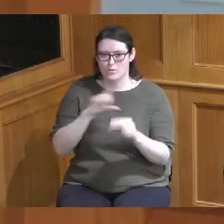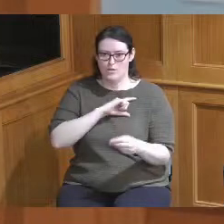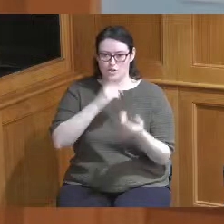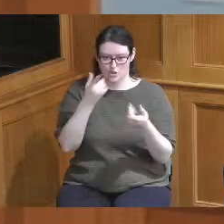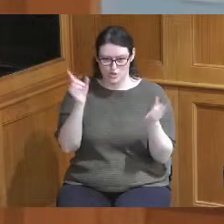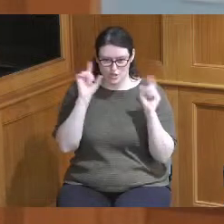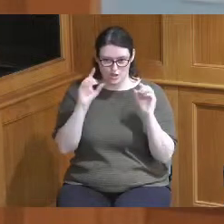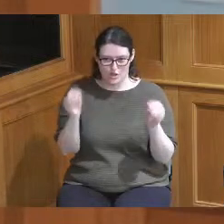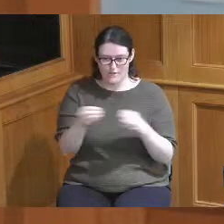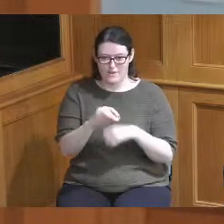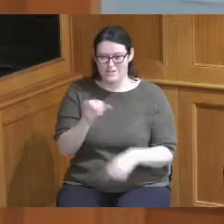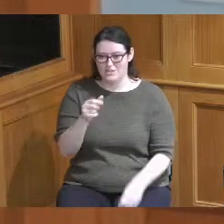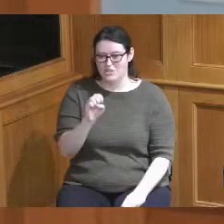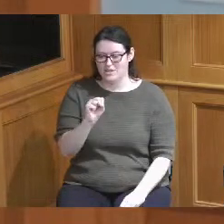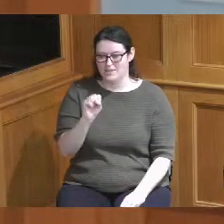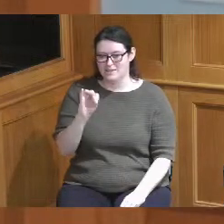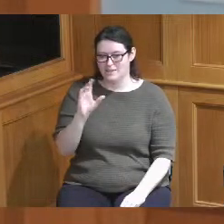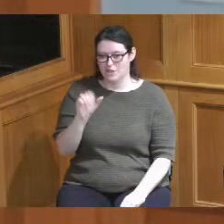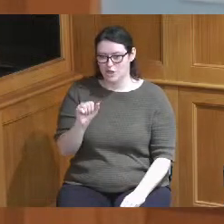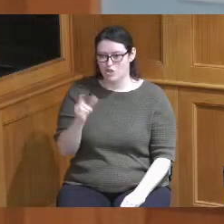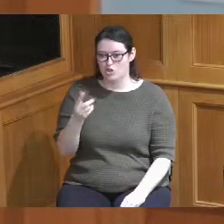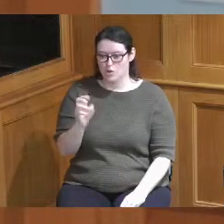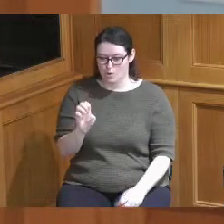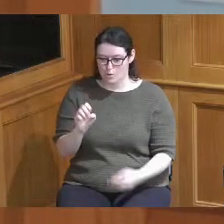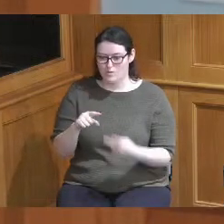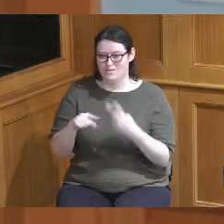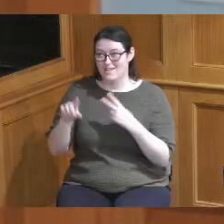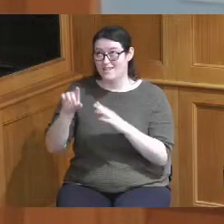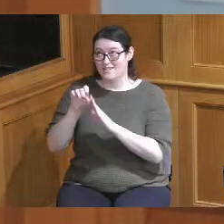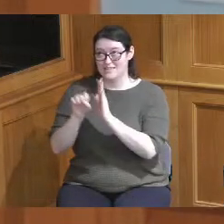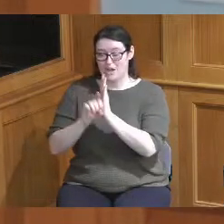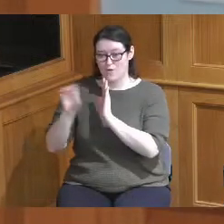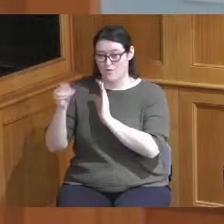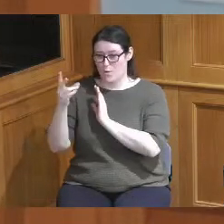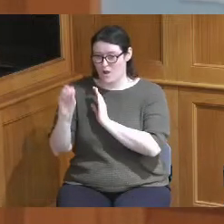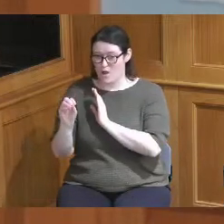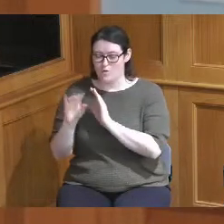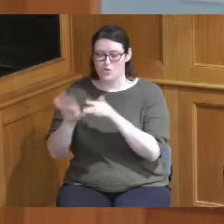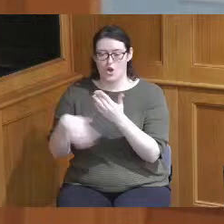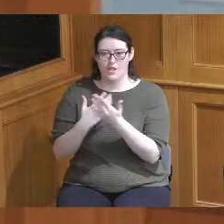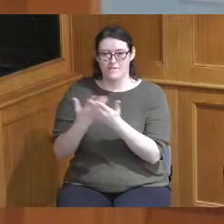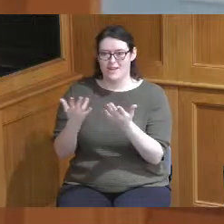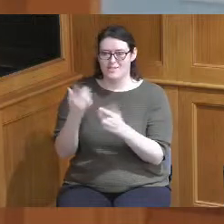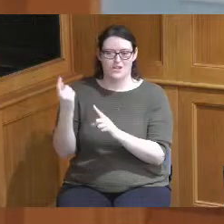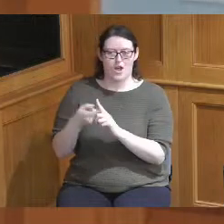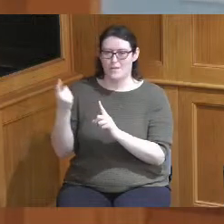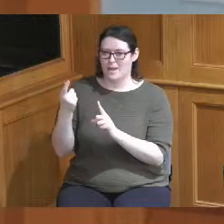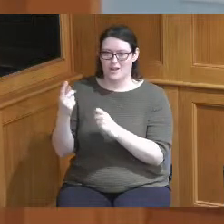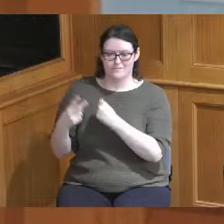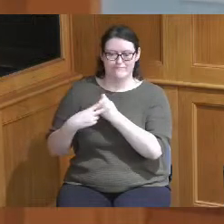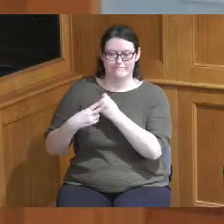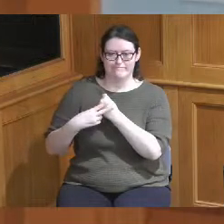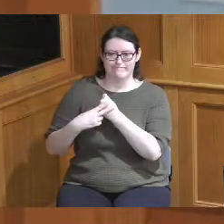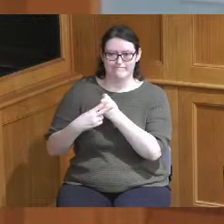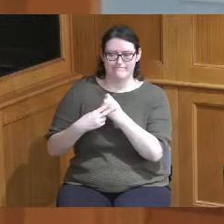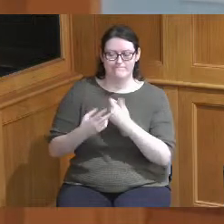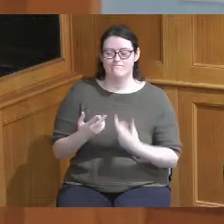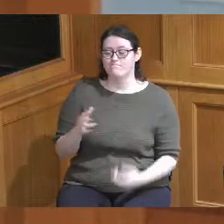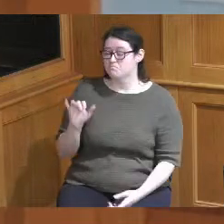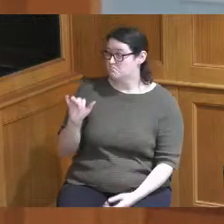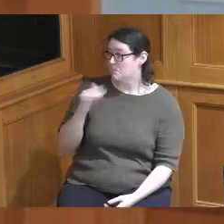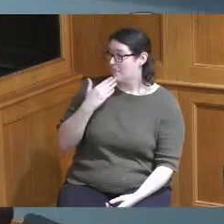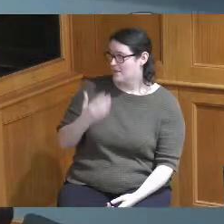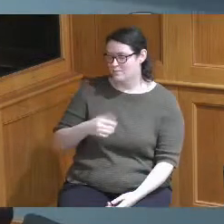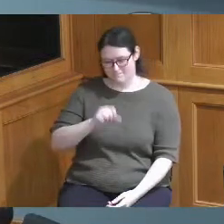office, Jessica Jones in the state of Ohio. And so we enter all those in and it's all an automatic concept. Thank you. Yes,